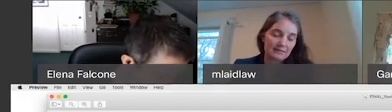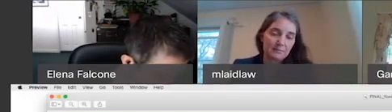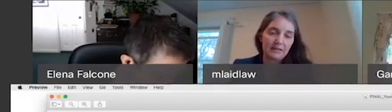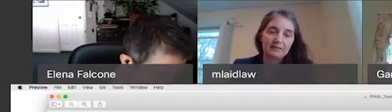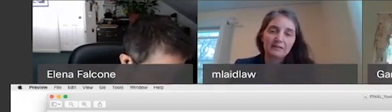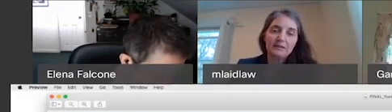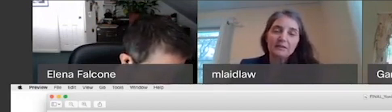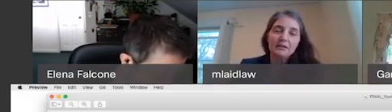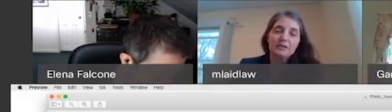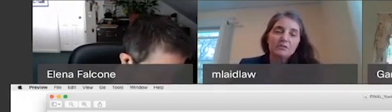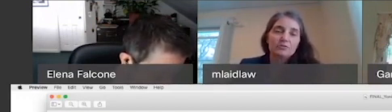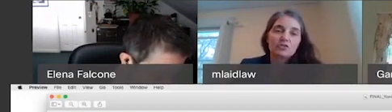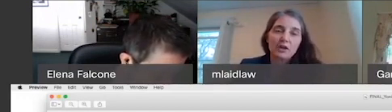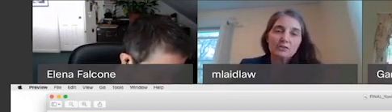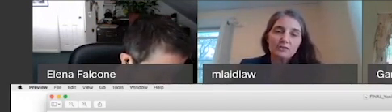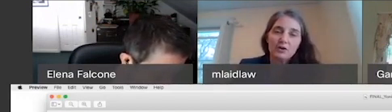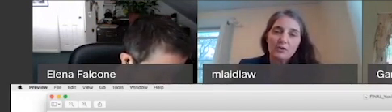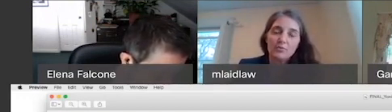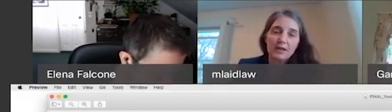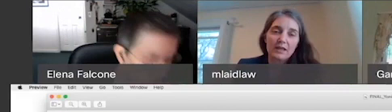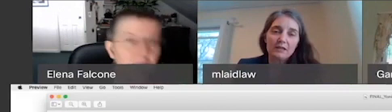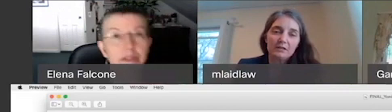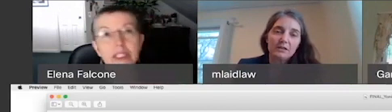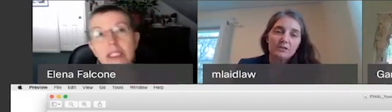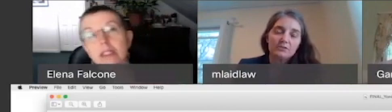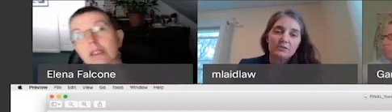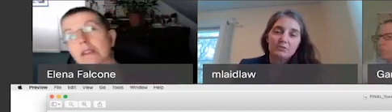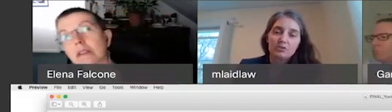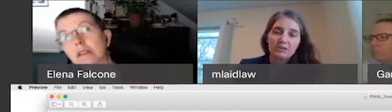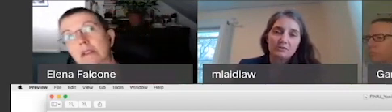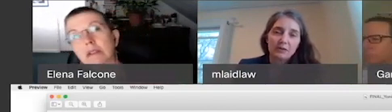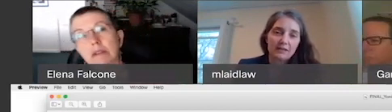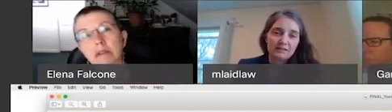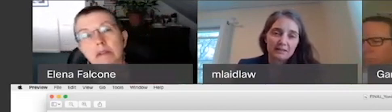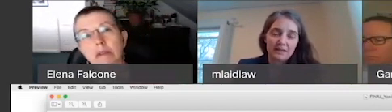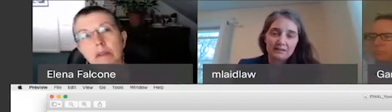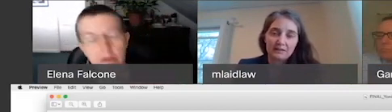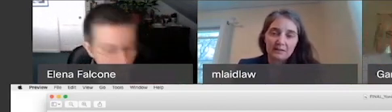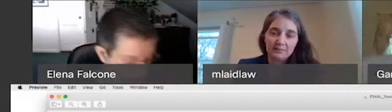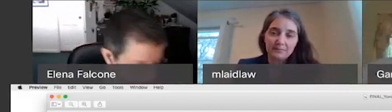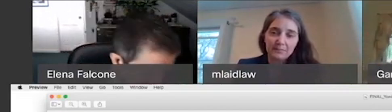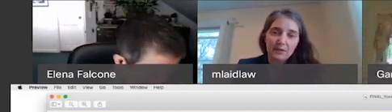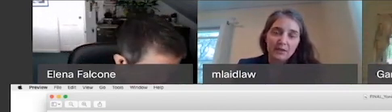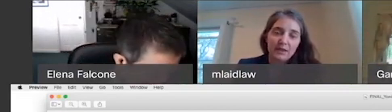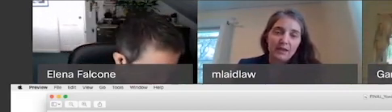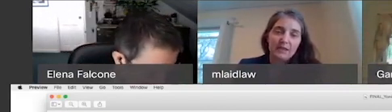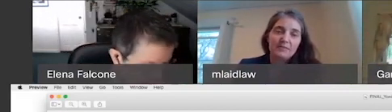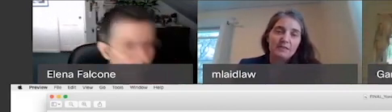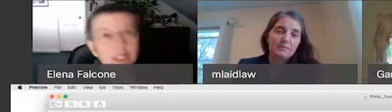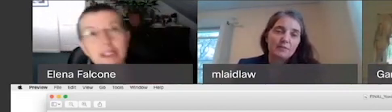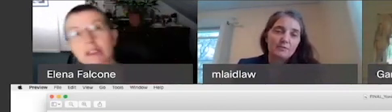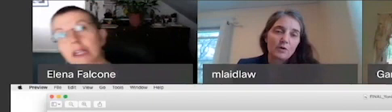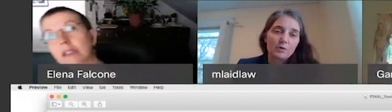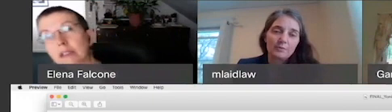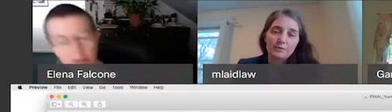has been. So trusts are a way to transfer assets ahead of time, and they can